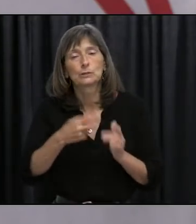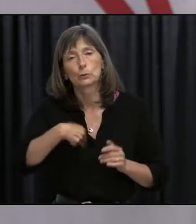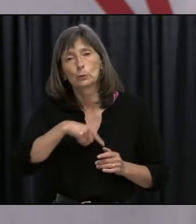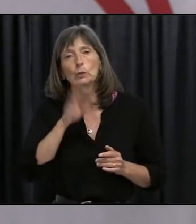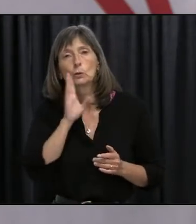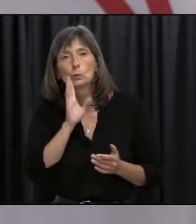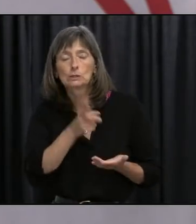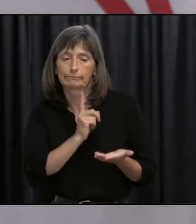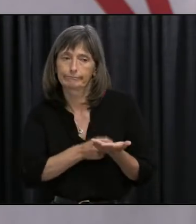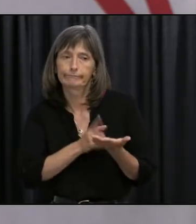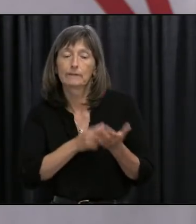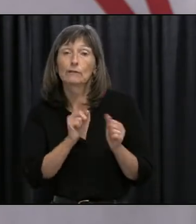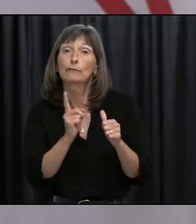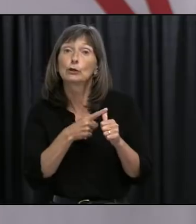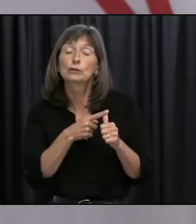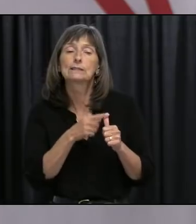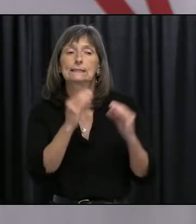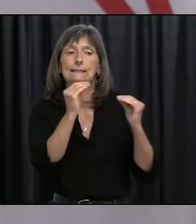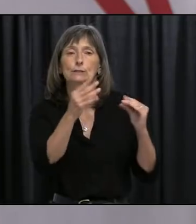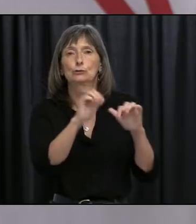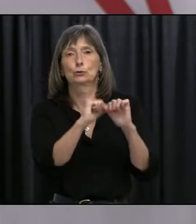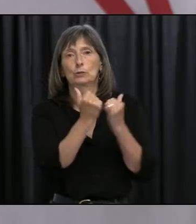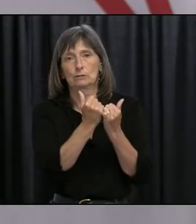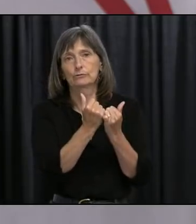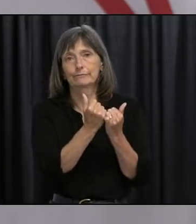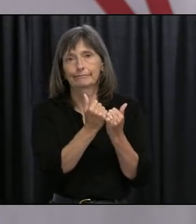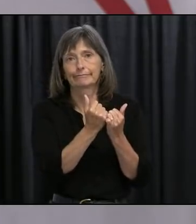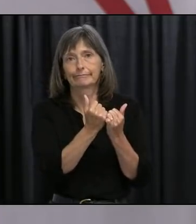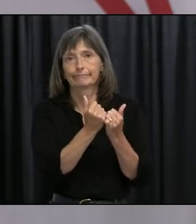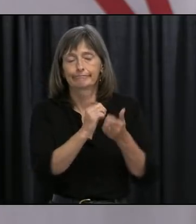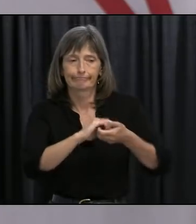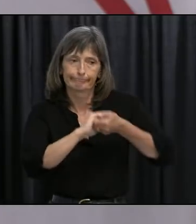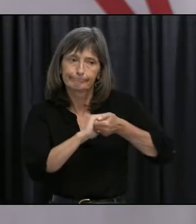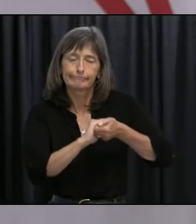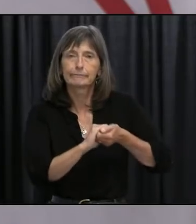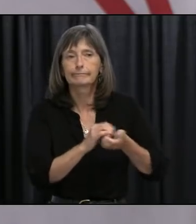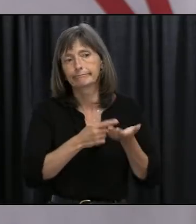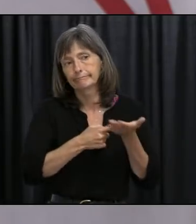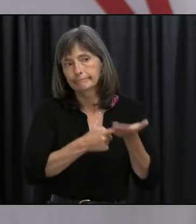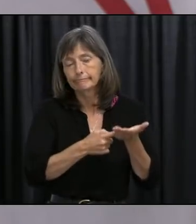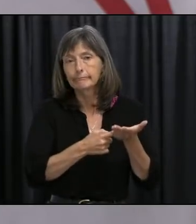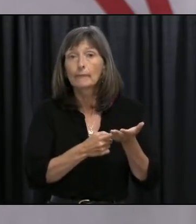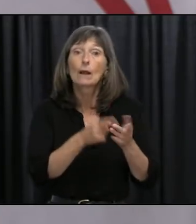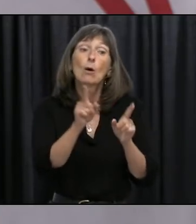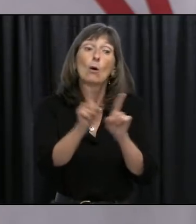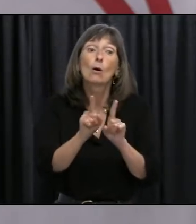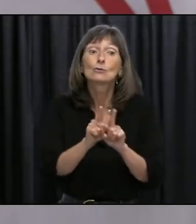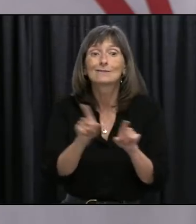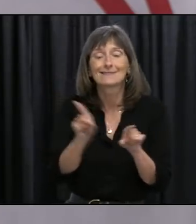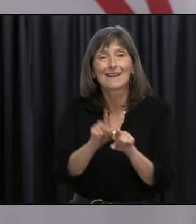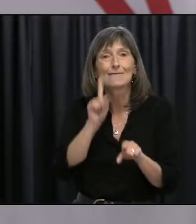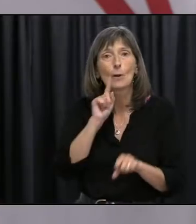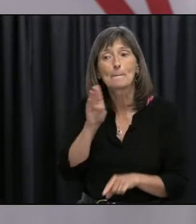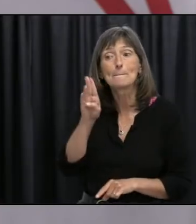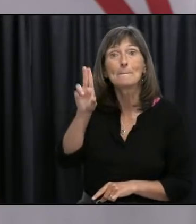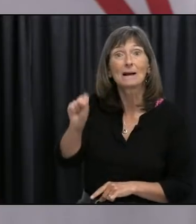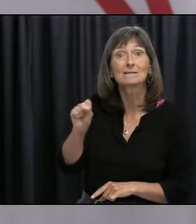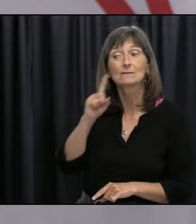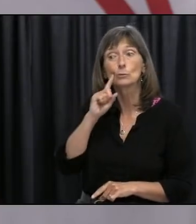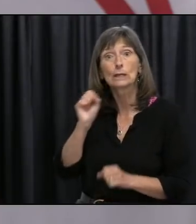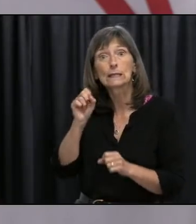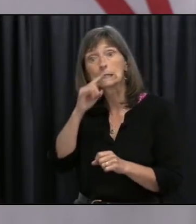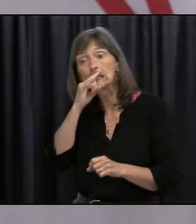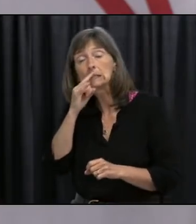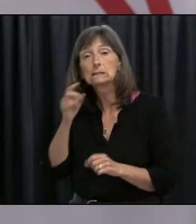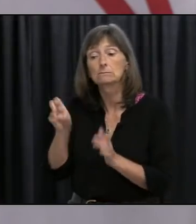made that commitment that we would work with teachers. Also, people around busing and what that would look like in the fall with the